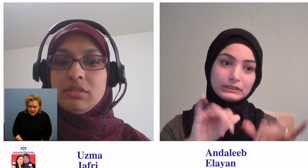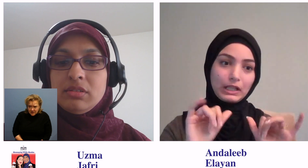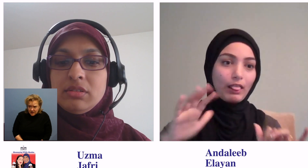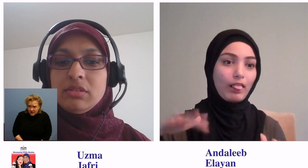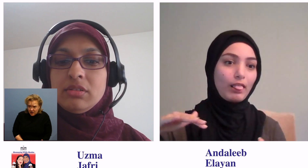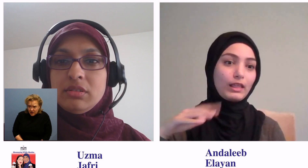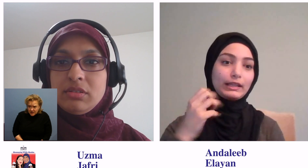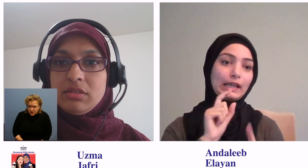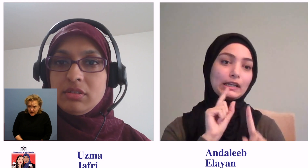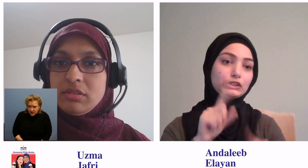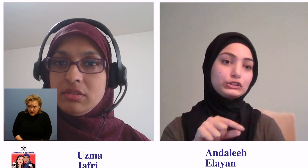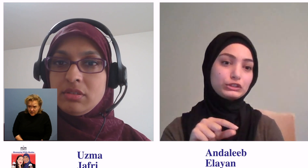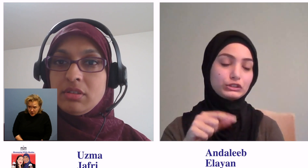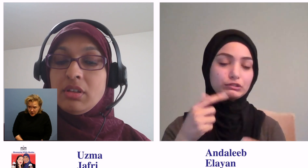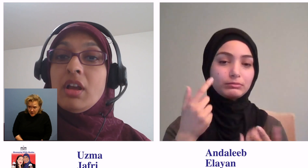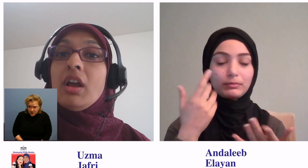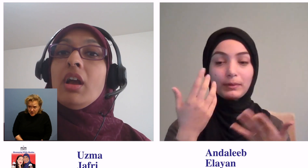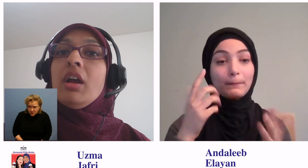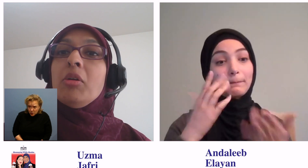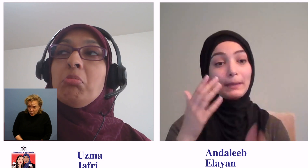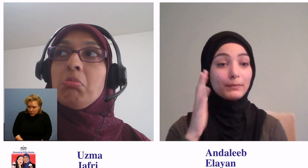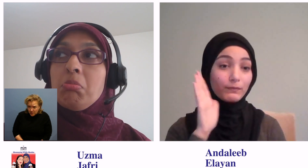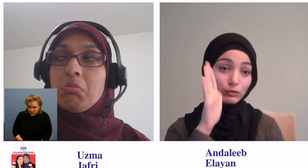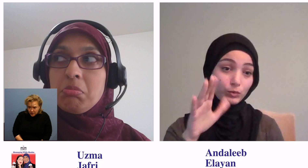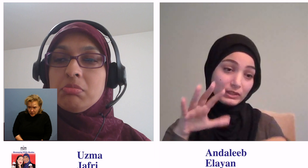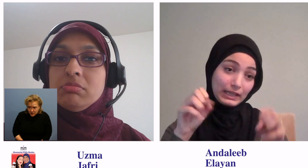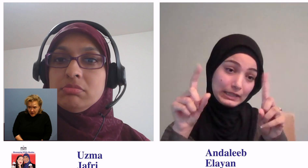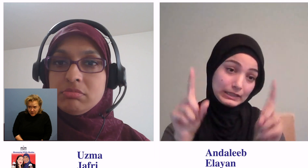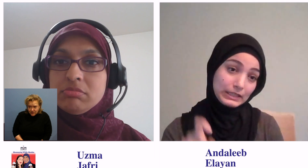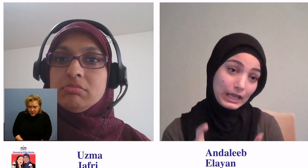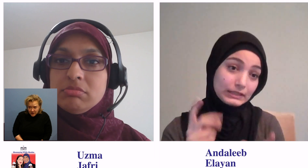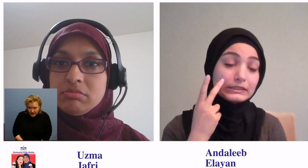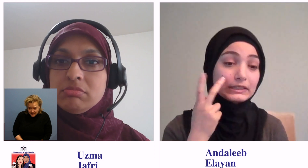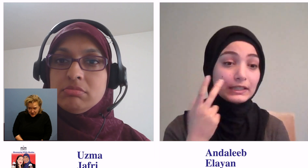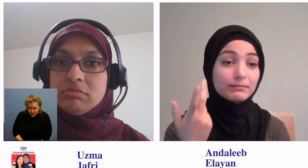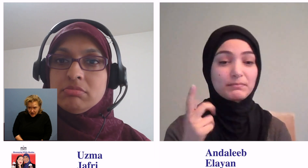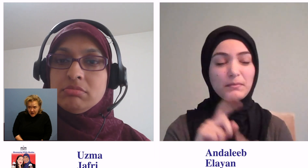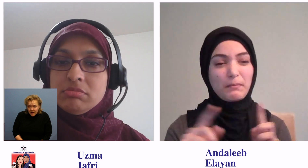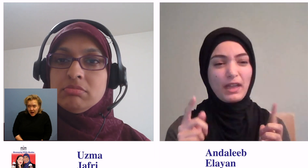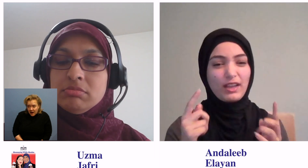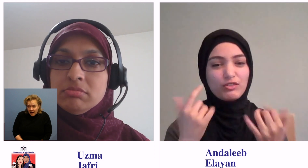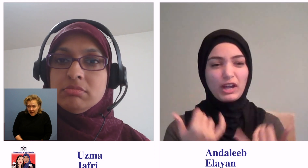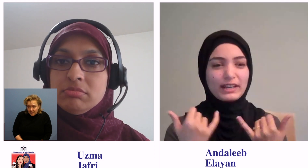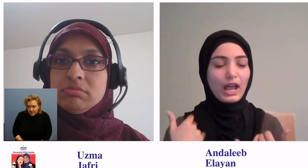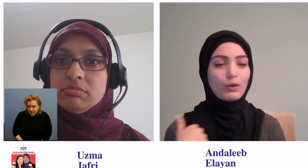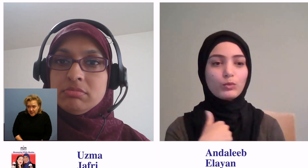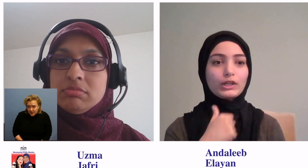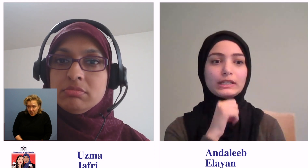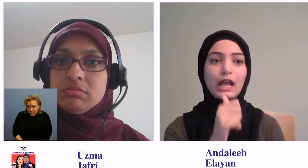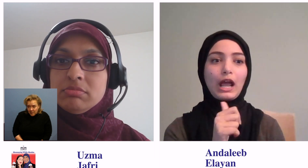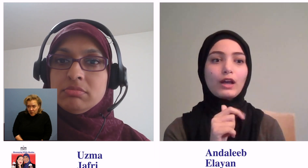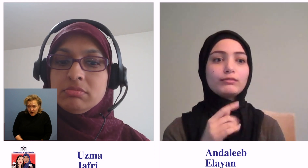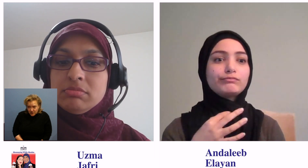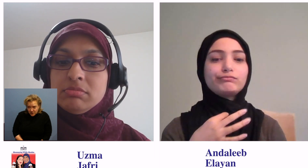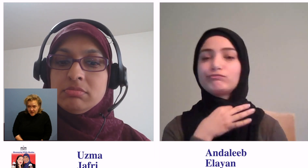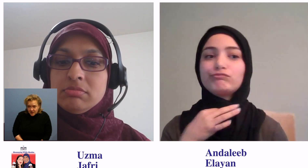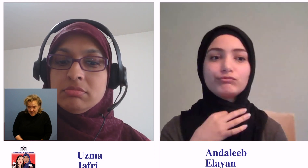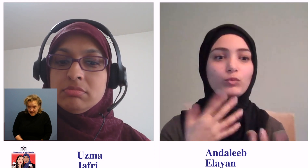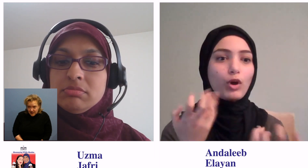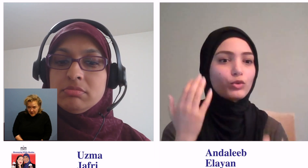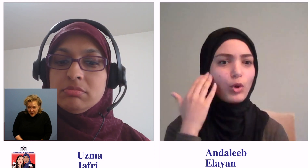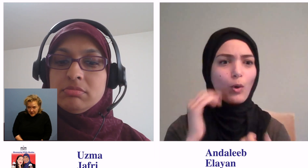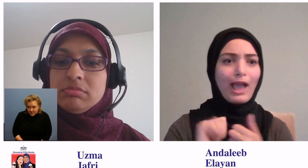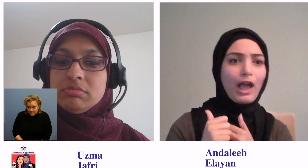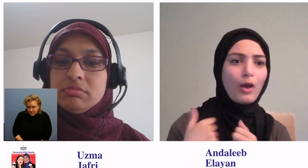members in our history of generations or were we the first? We haven't found that answer. Um, you know, maybe we could do